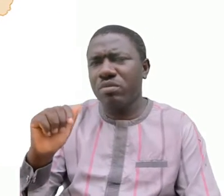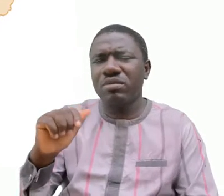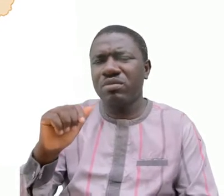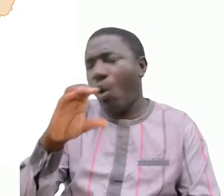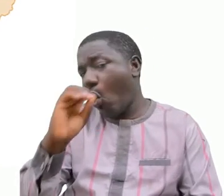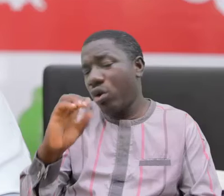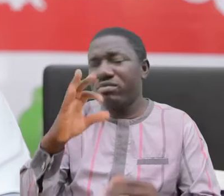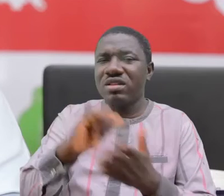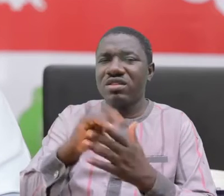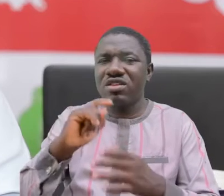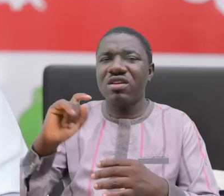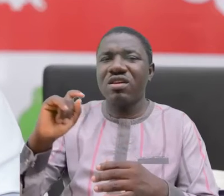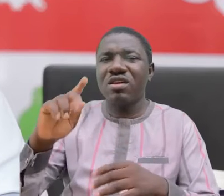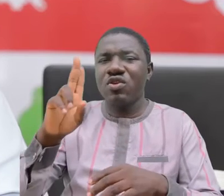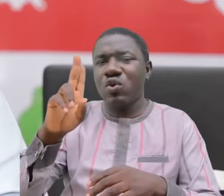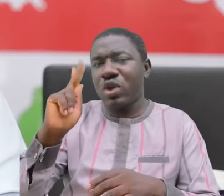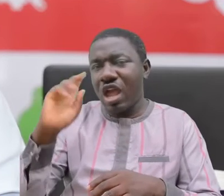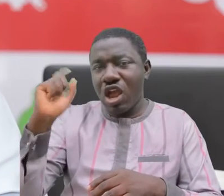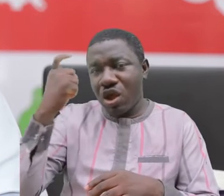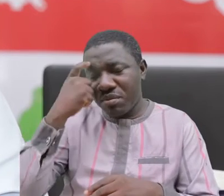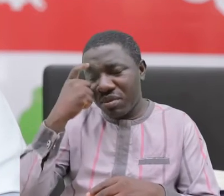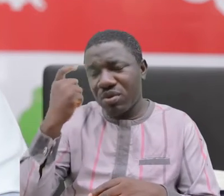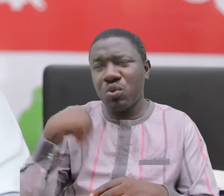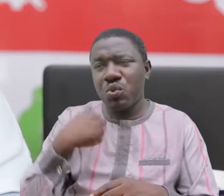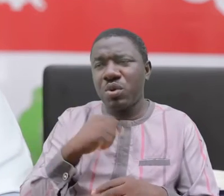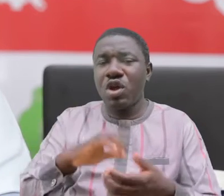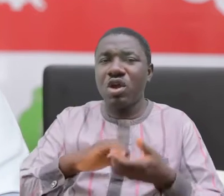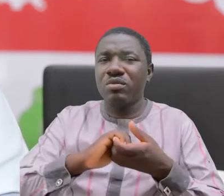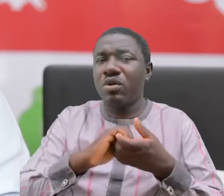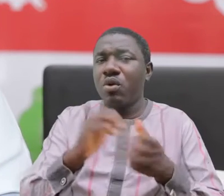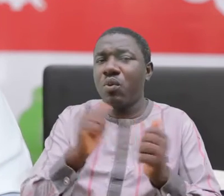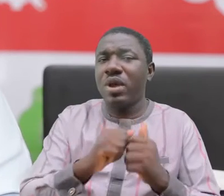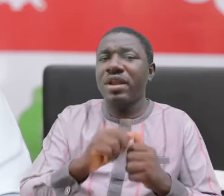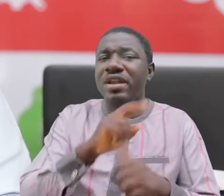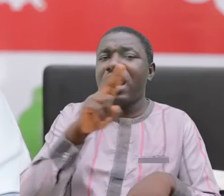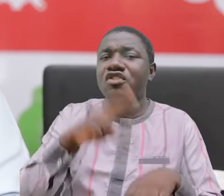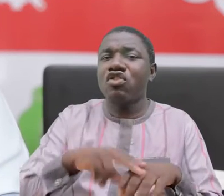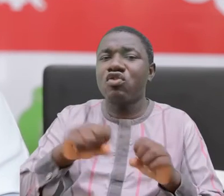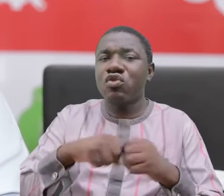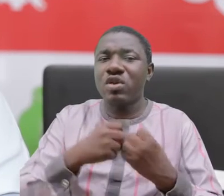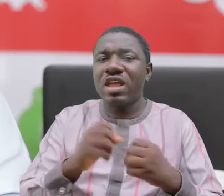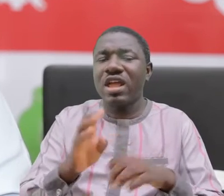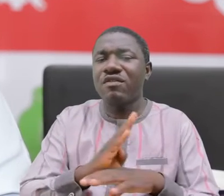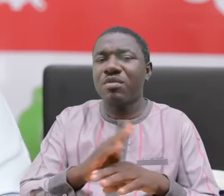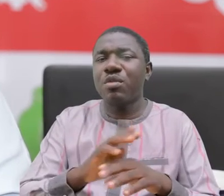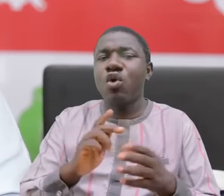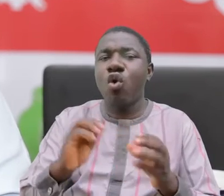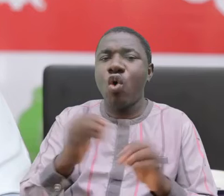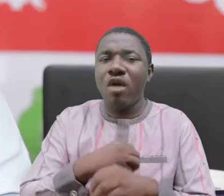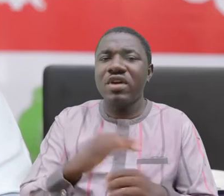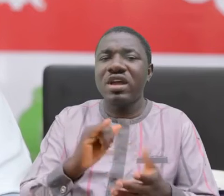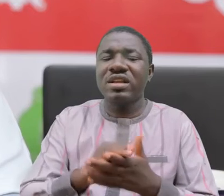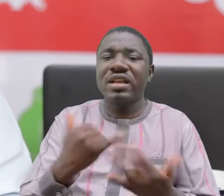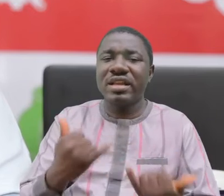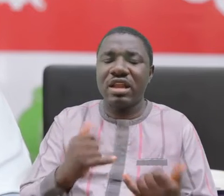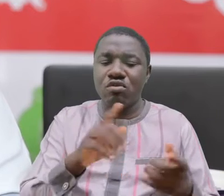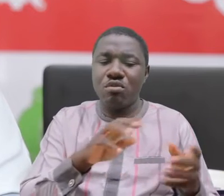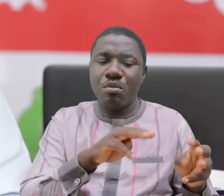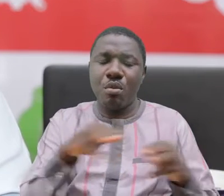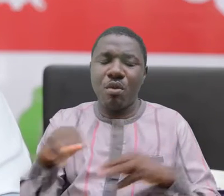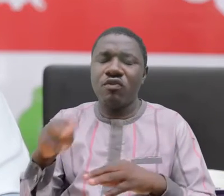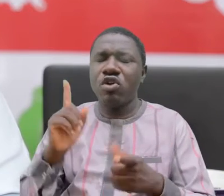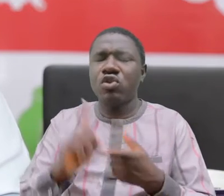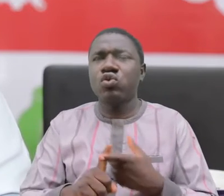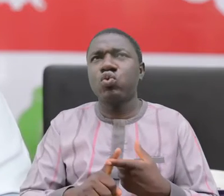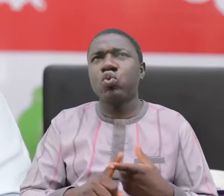to engage more collaboratively with the National Social Investment Office that has now